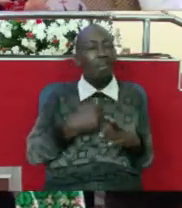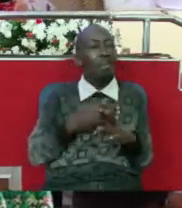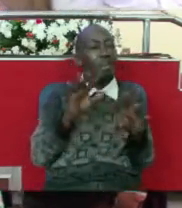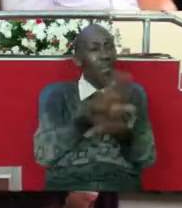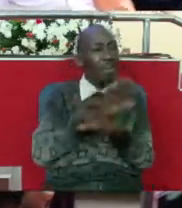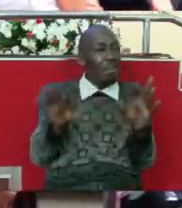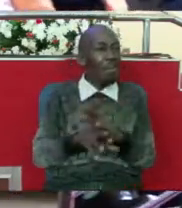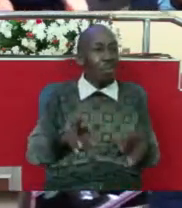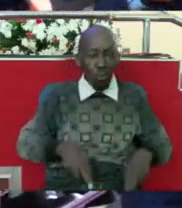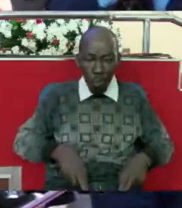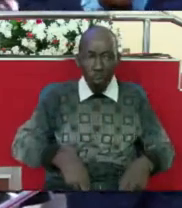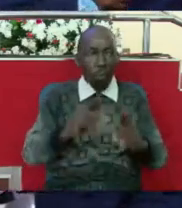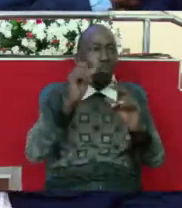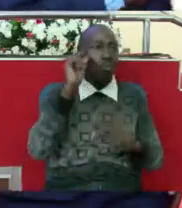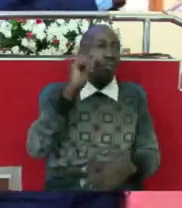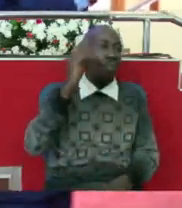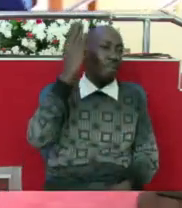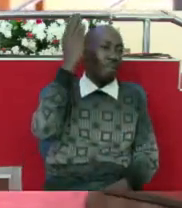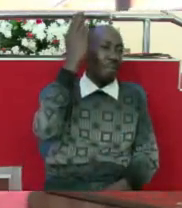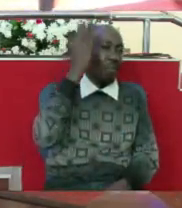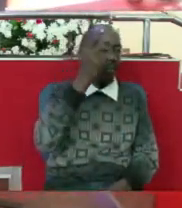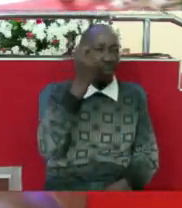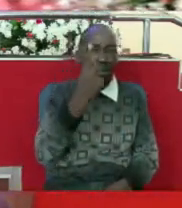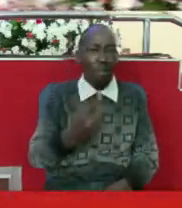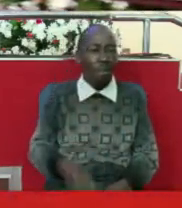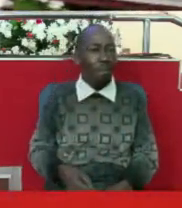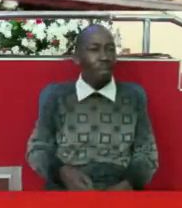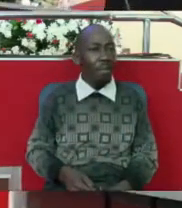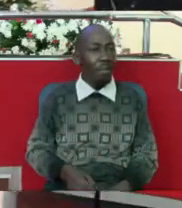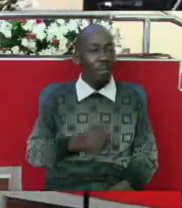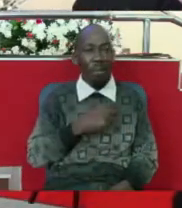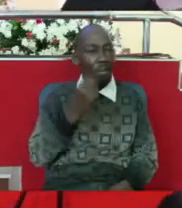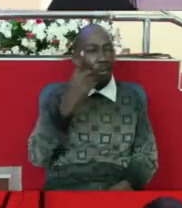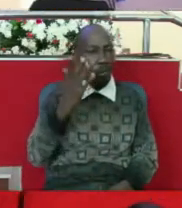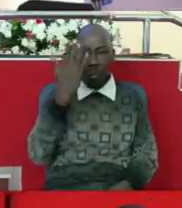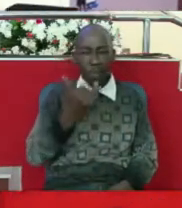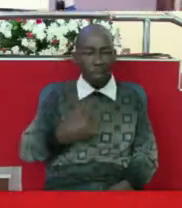gold. Are you with me? How much time do I have left?